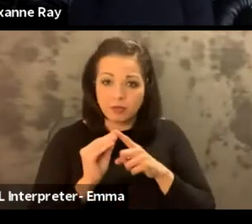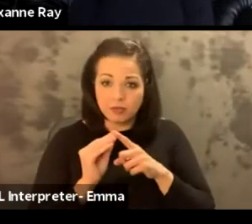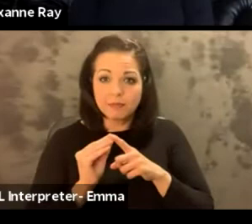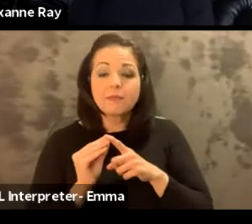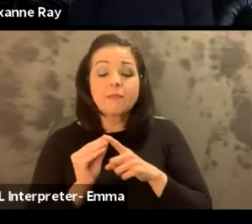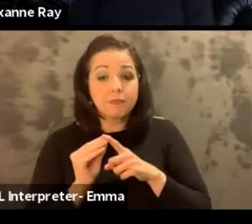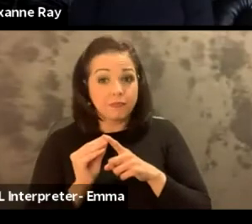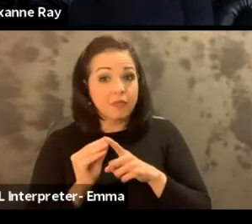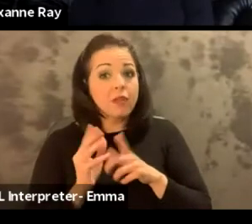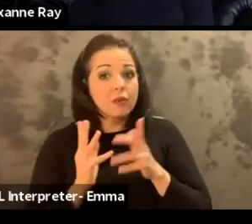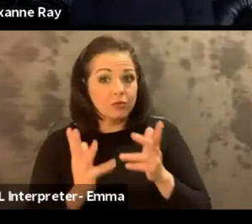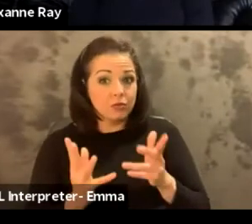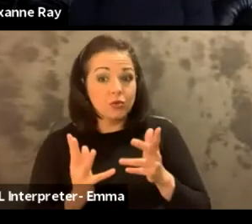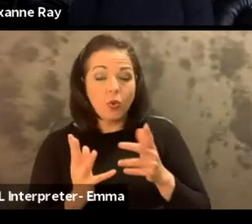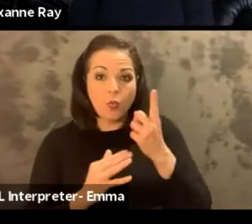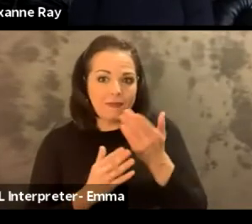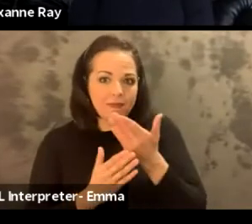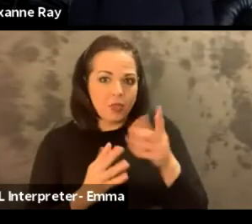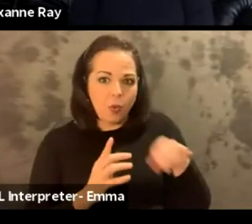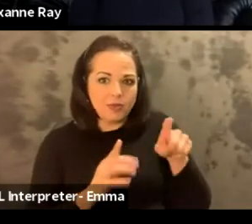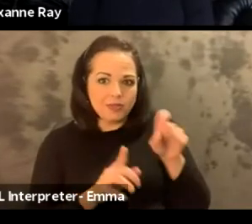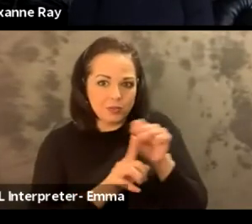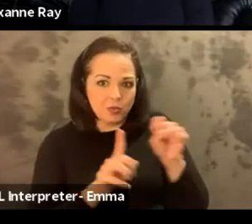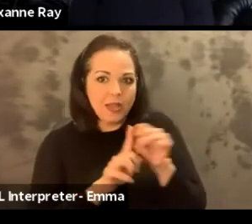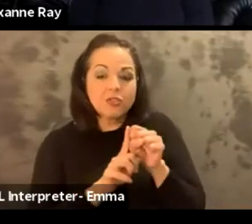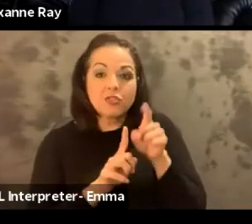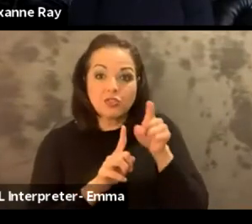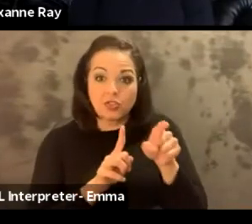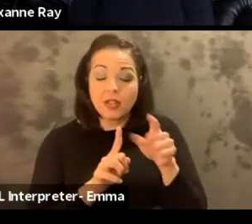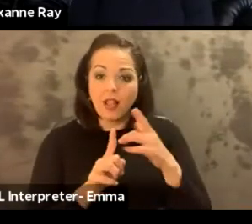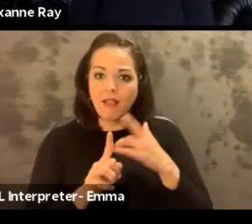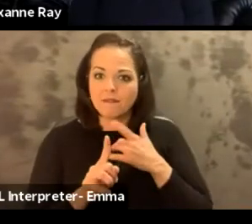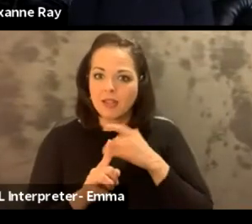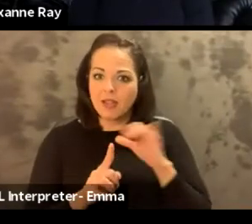So, you know, it's one of those situations that I feel a bit,